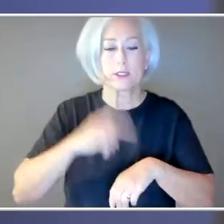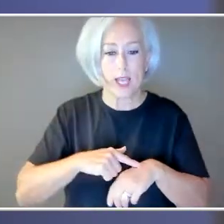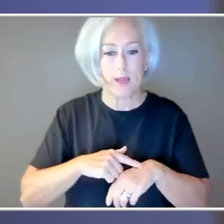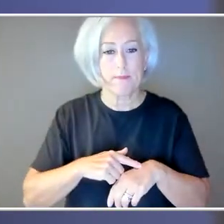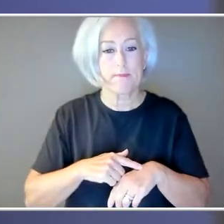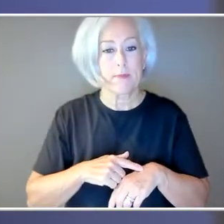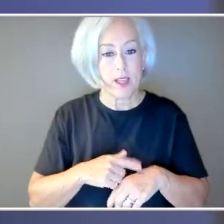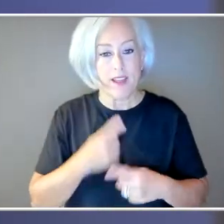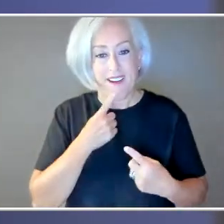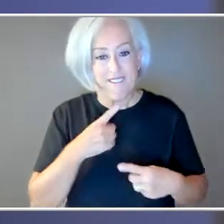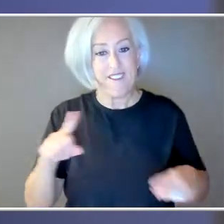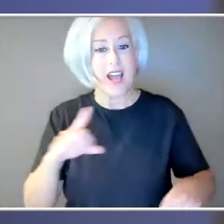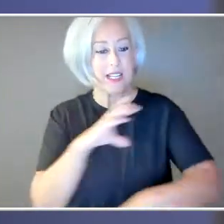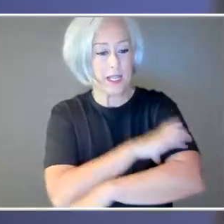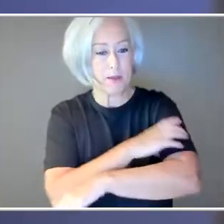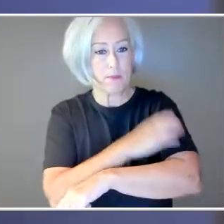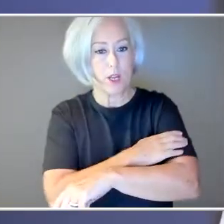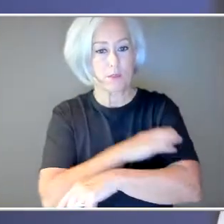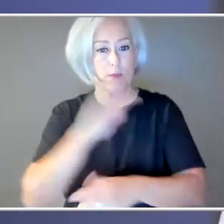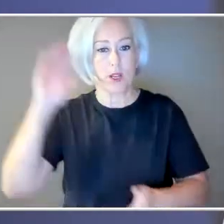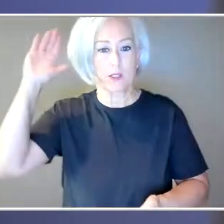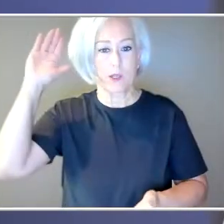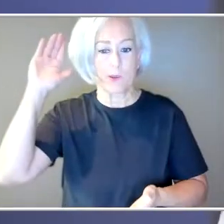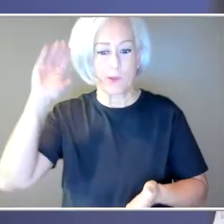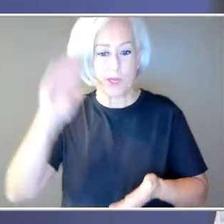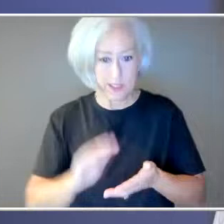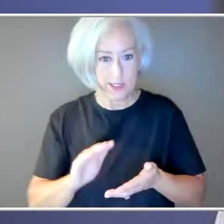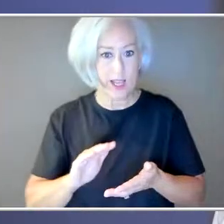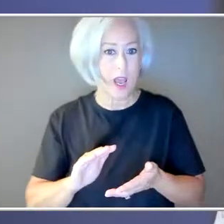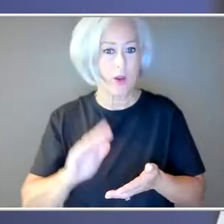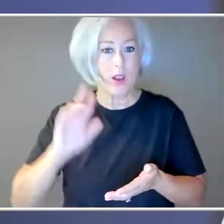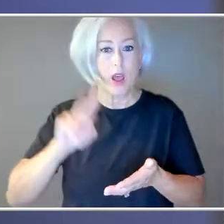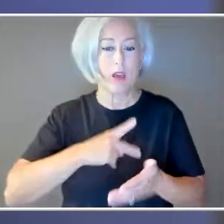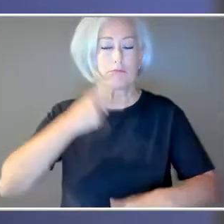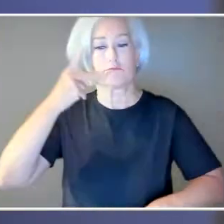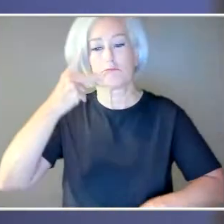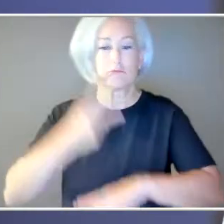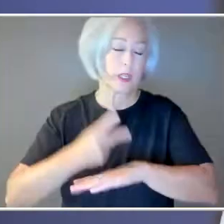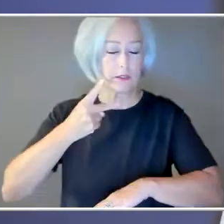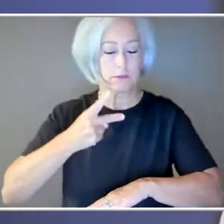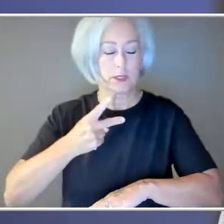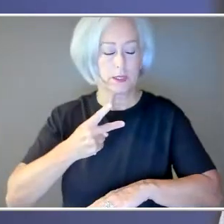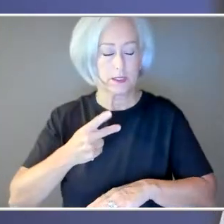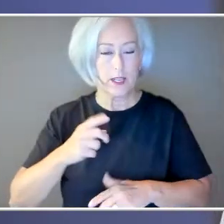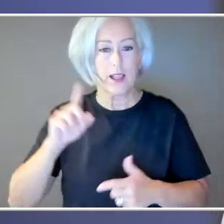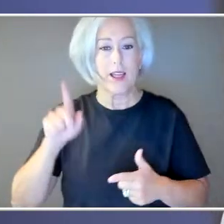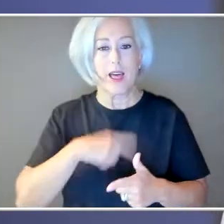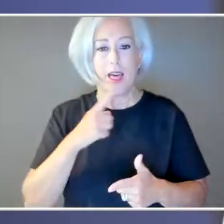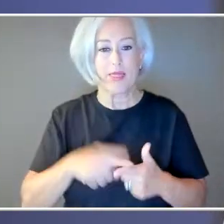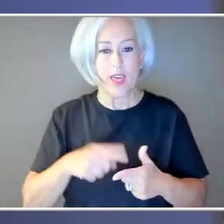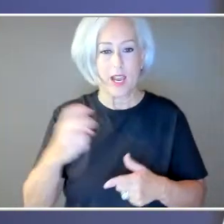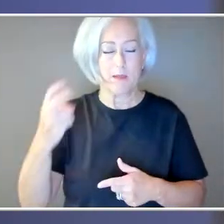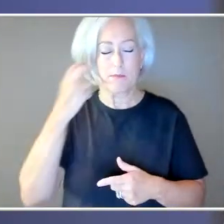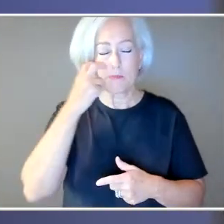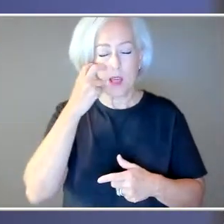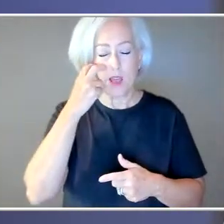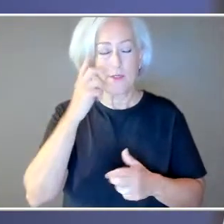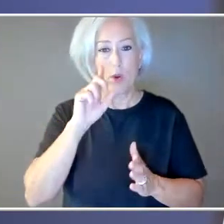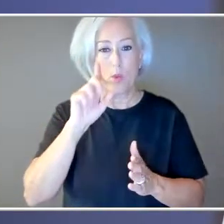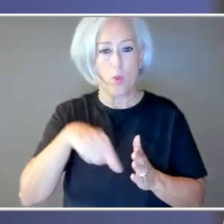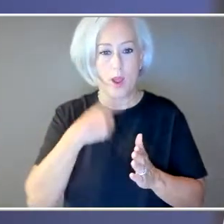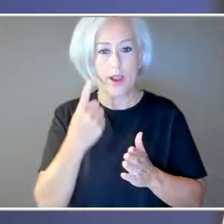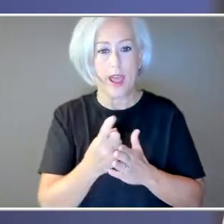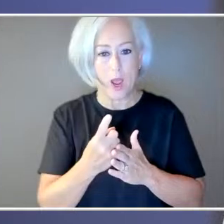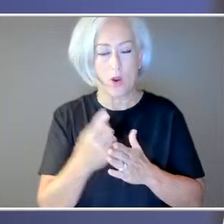dropped. I hit the ground. On the way down, my husband caught me, and I was blind for an hour as he drove me